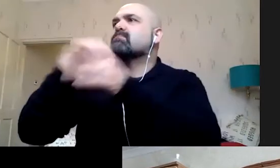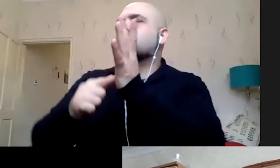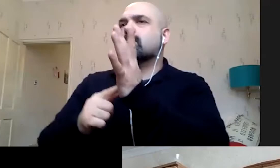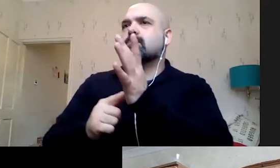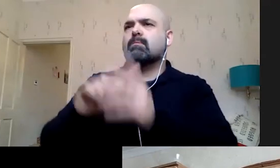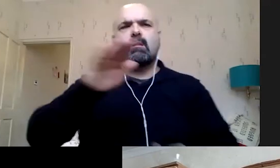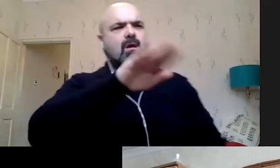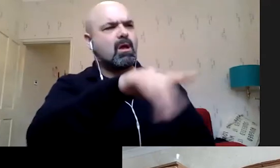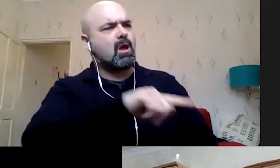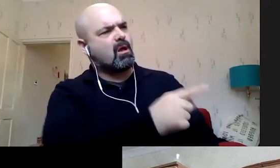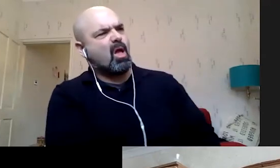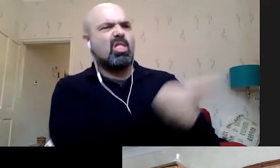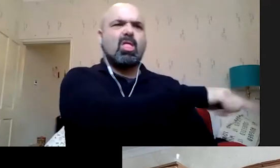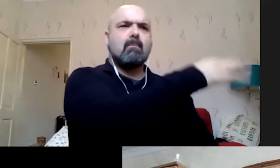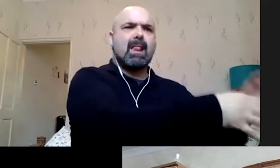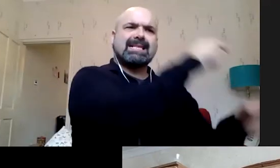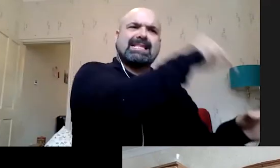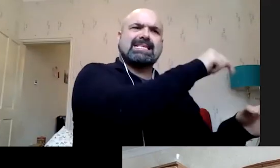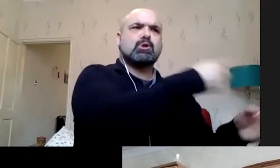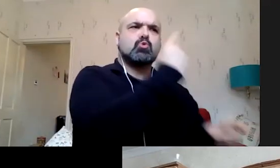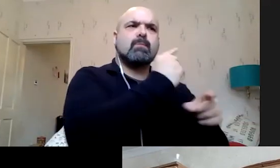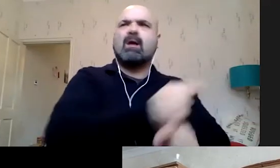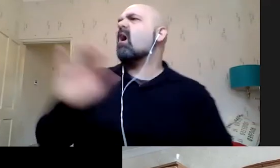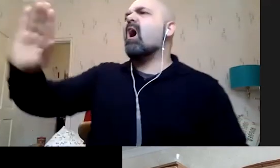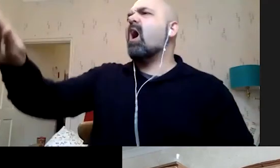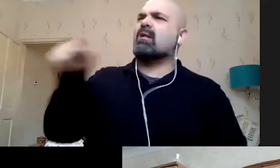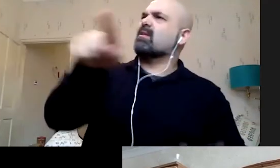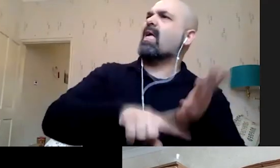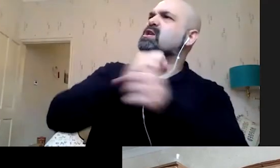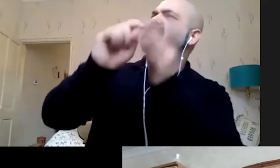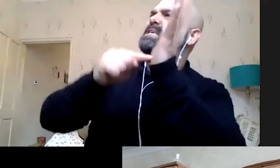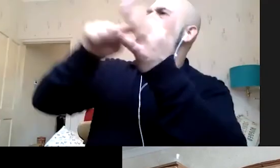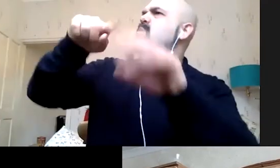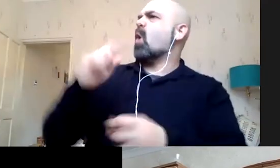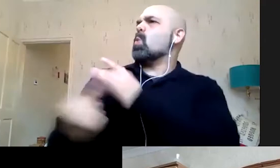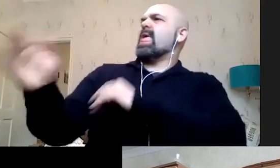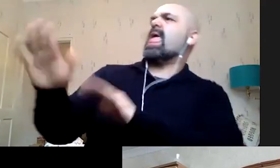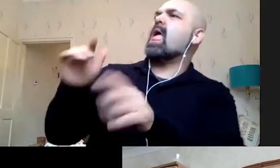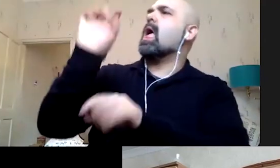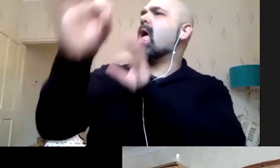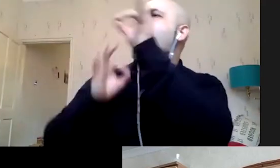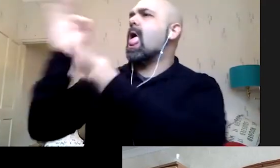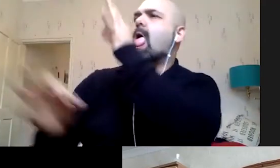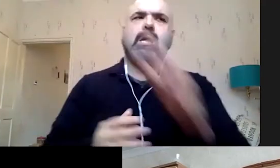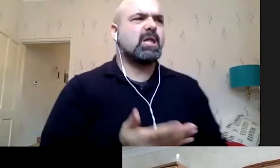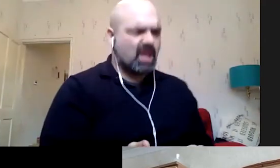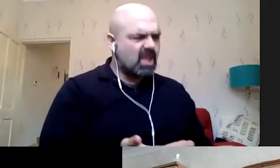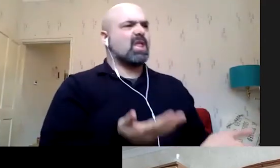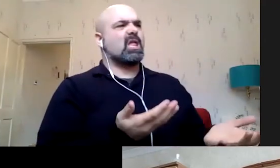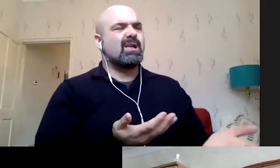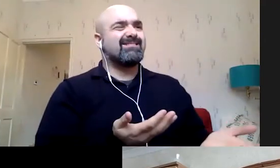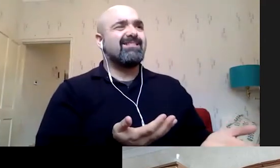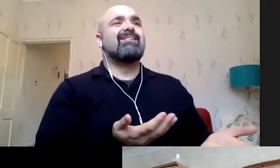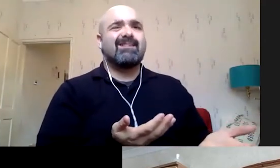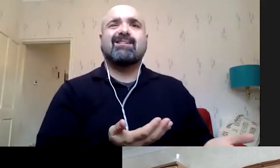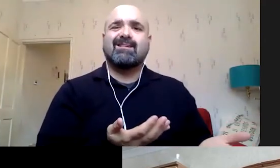And I think that's also a bit of a danger, whereas you wouldn't do that for anybody else. you know, just because they, you know, they came from